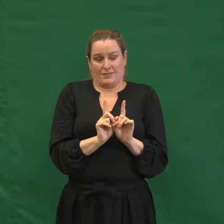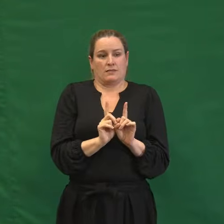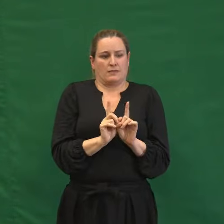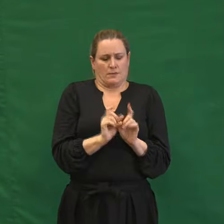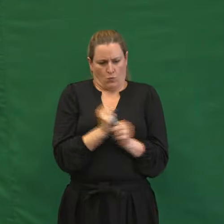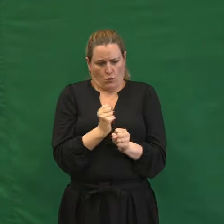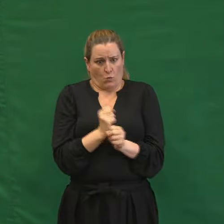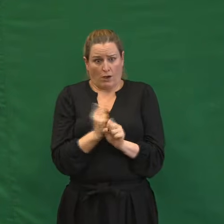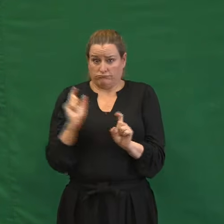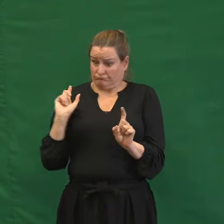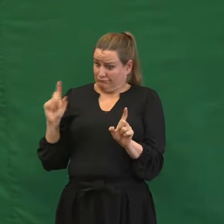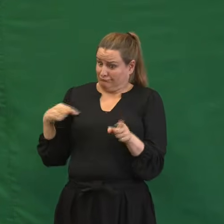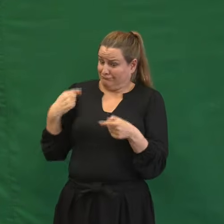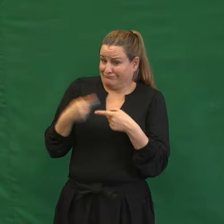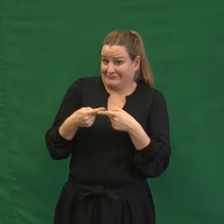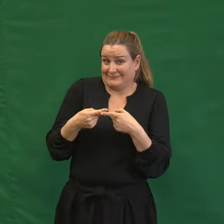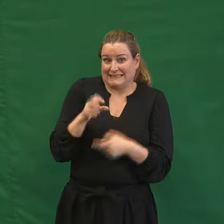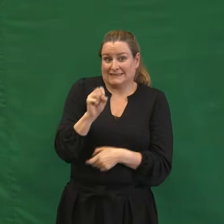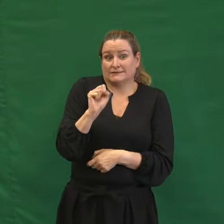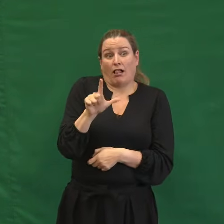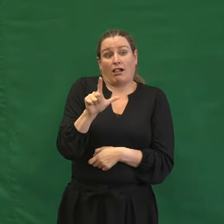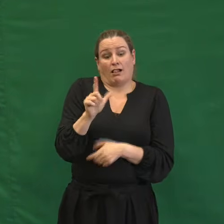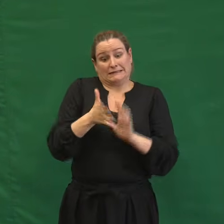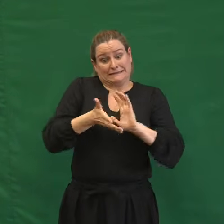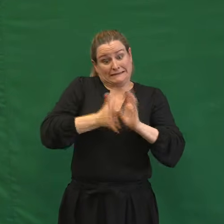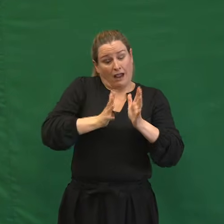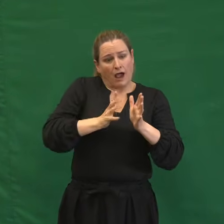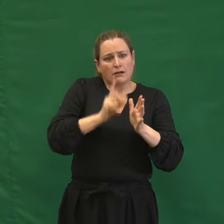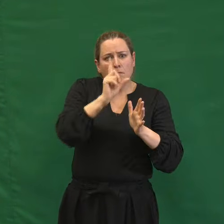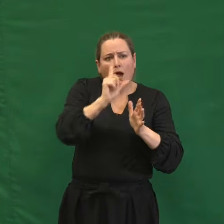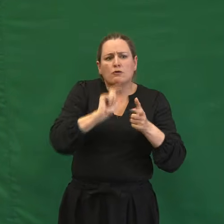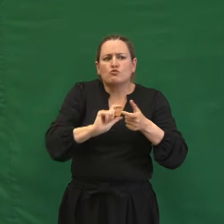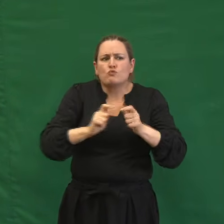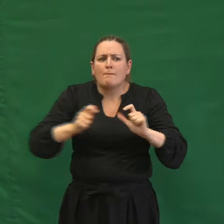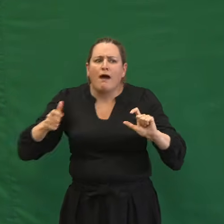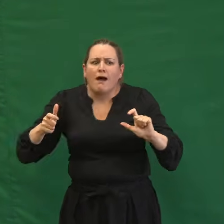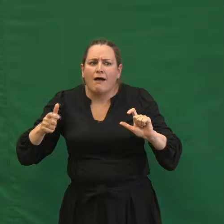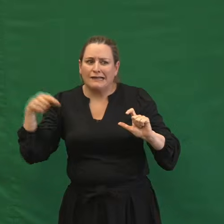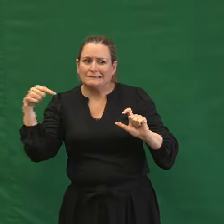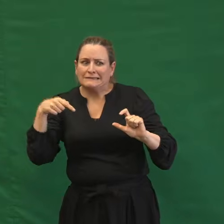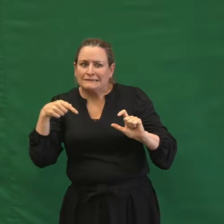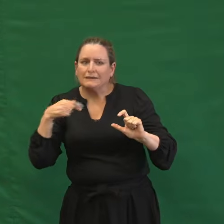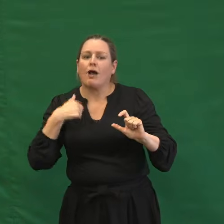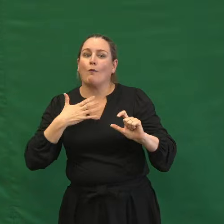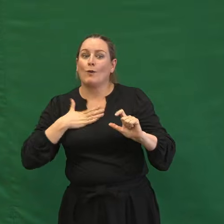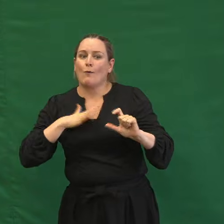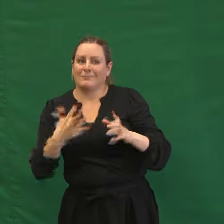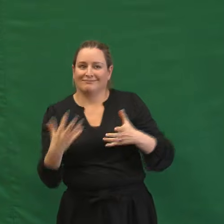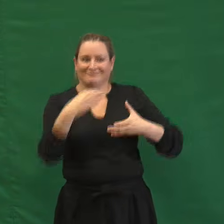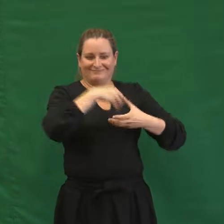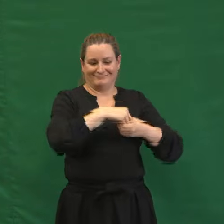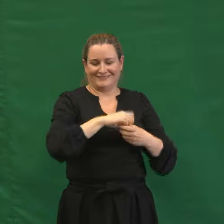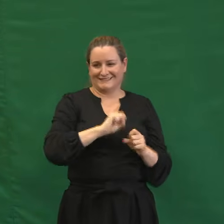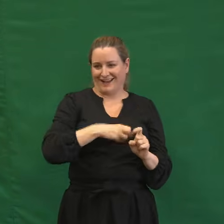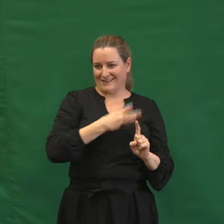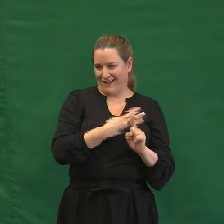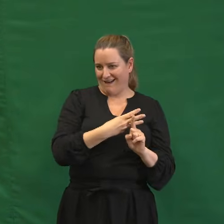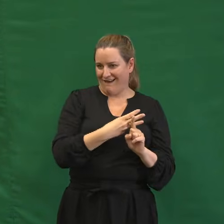which we're looking forward to integrating into the SADiLaR Sign Hub.